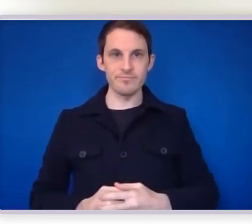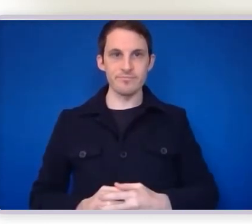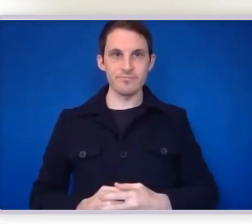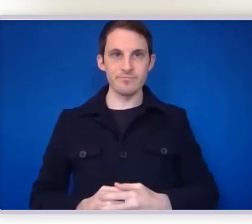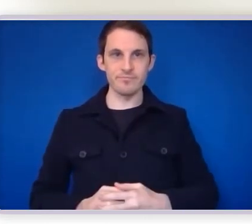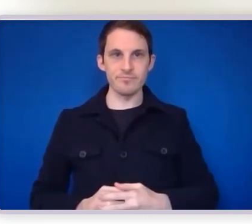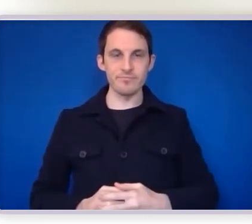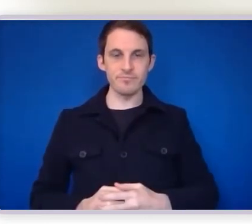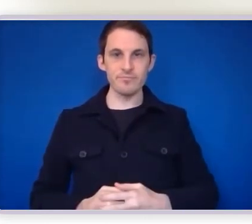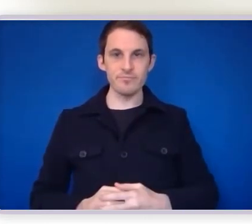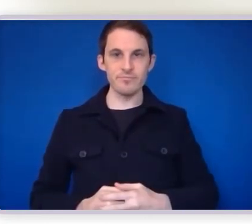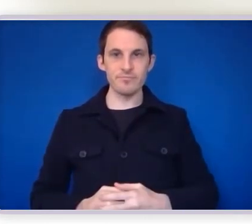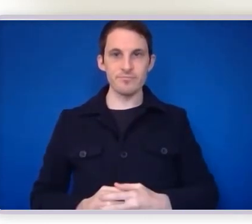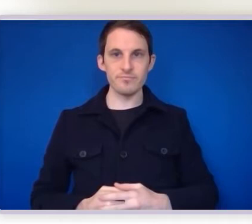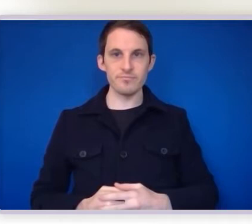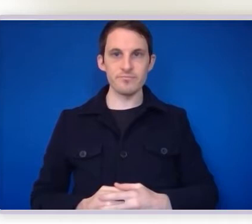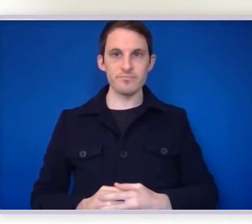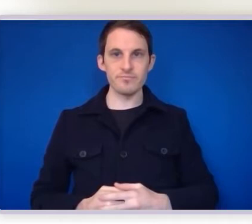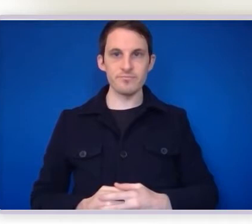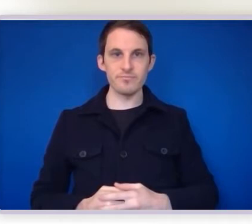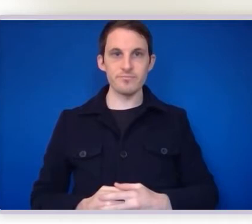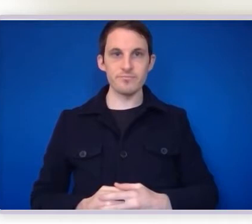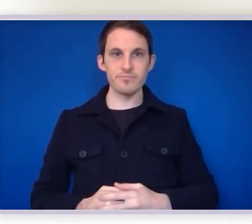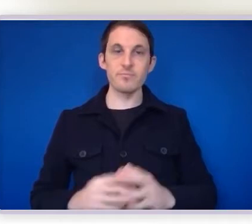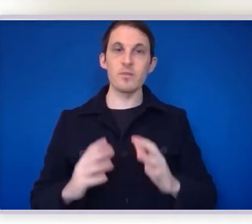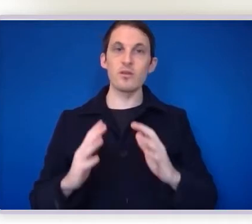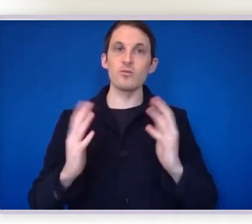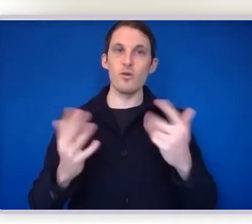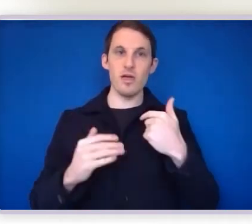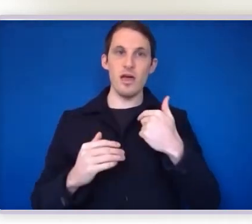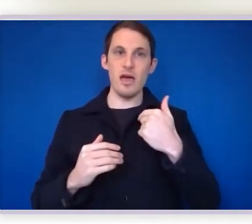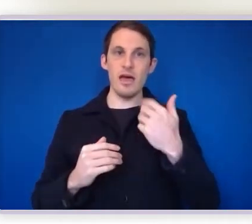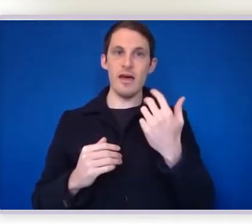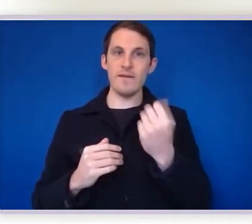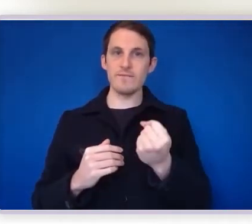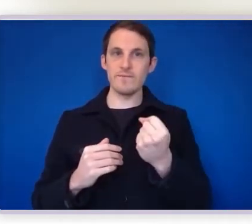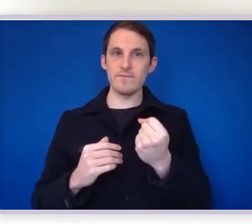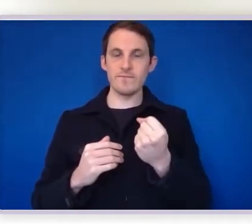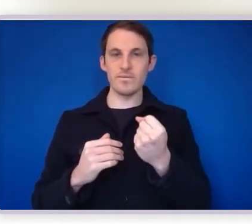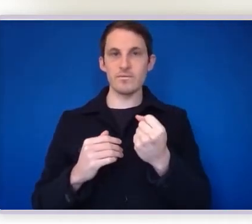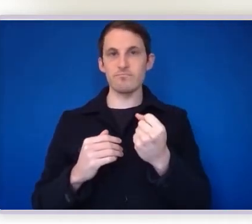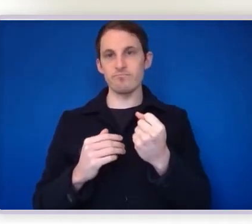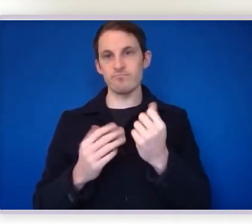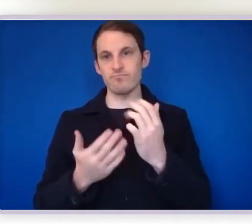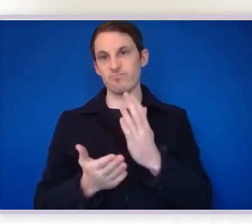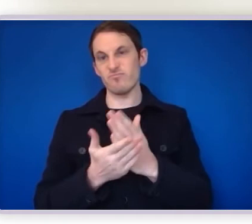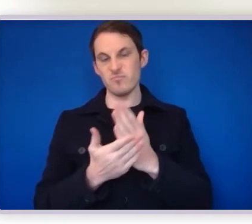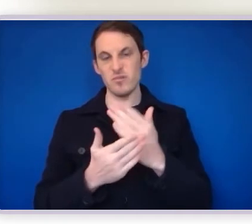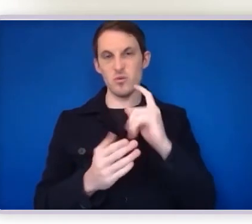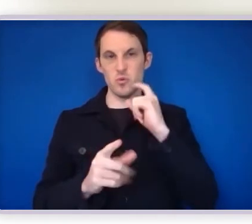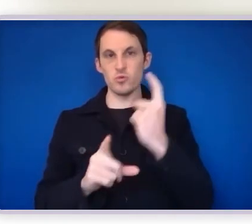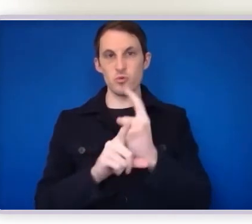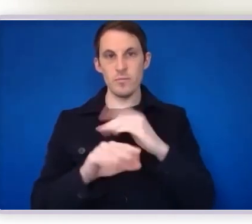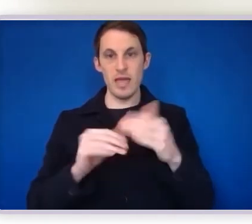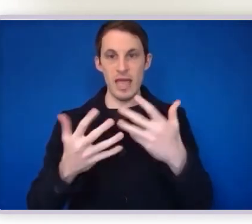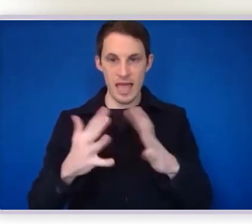there's a range of. I'm just going to quickly talk about how we handle complaints. I've got